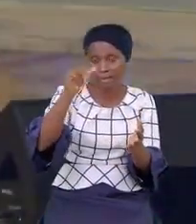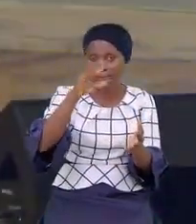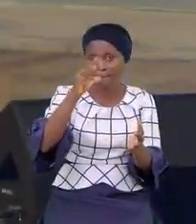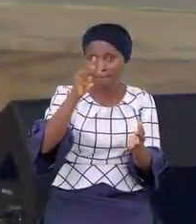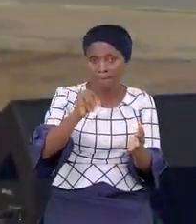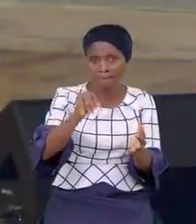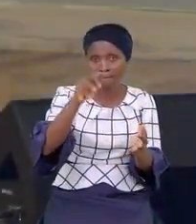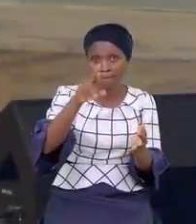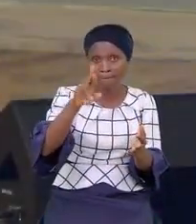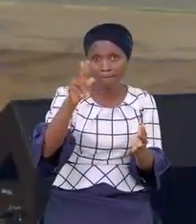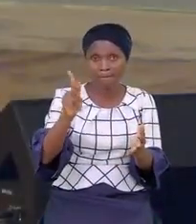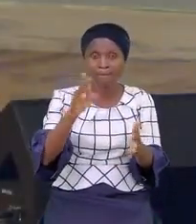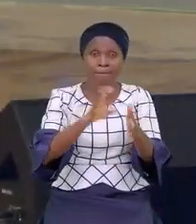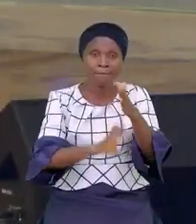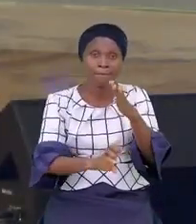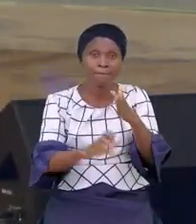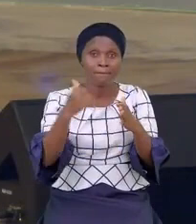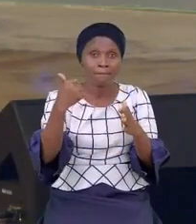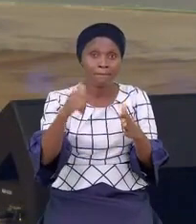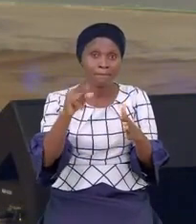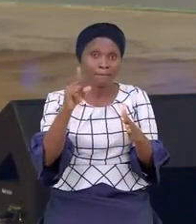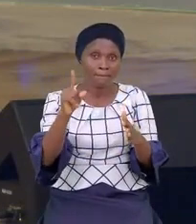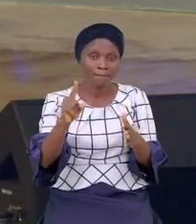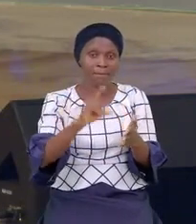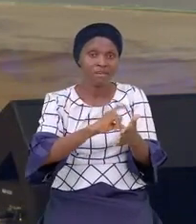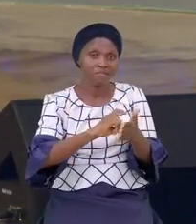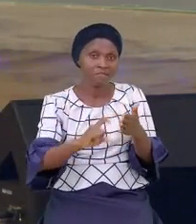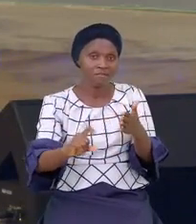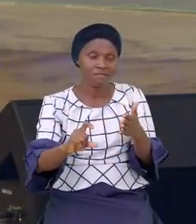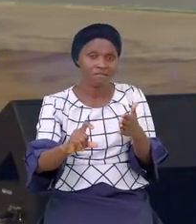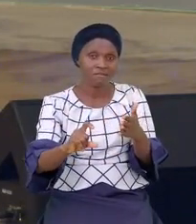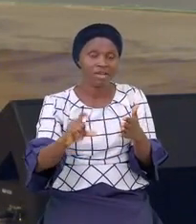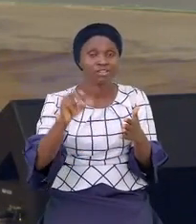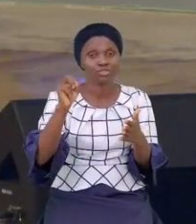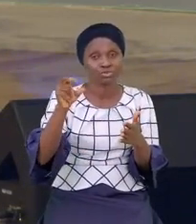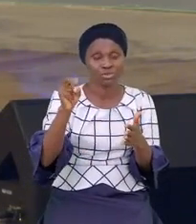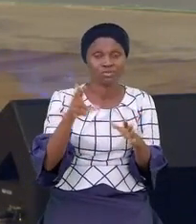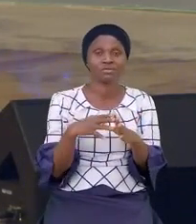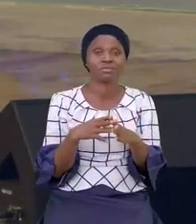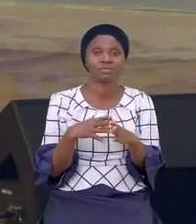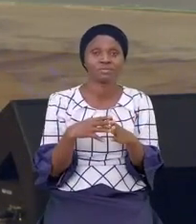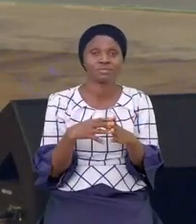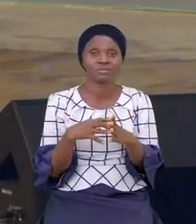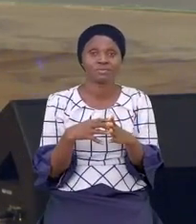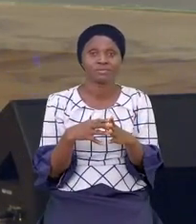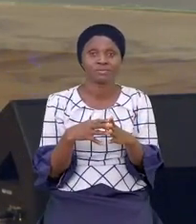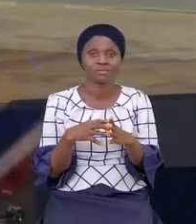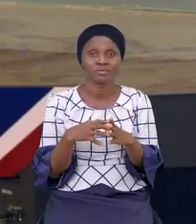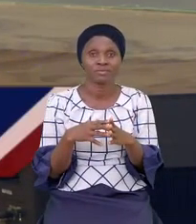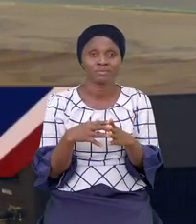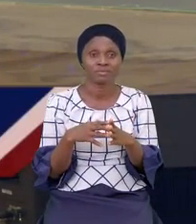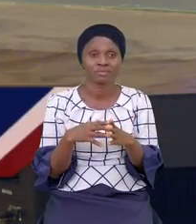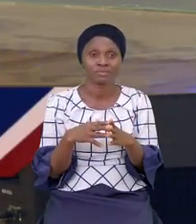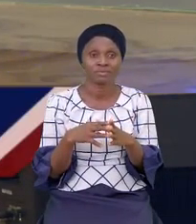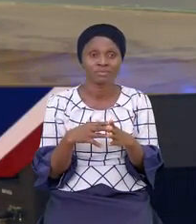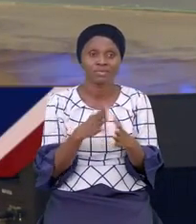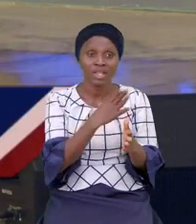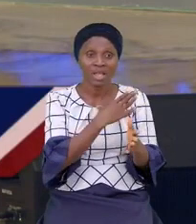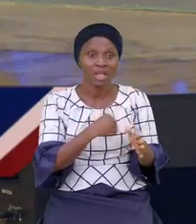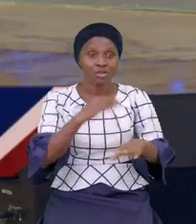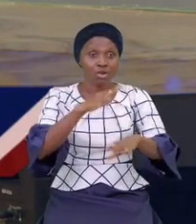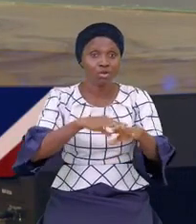verse 12. Mark chapter 11, reading from verse 12. And on the